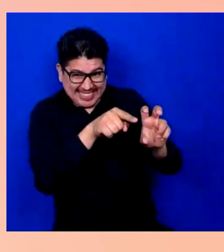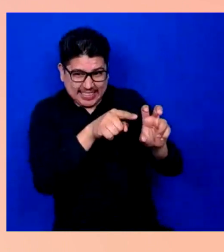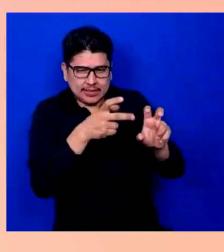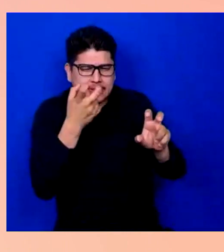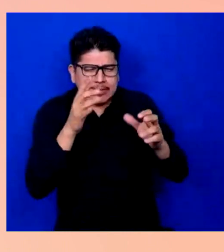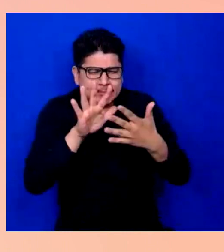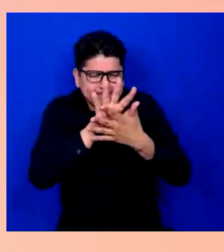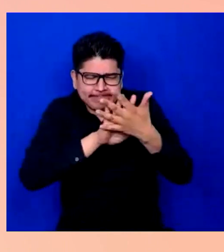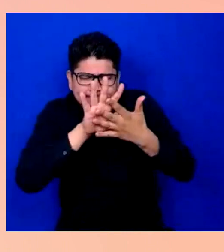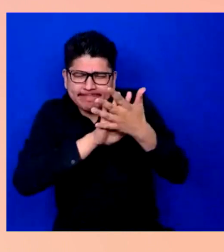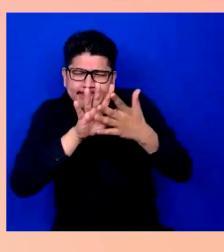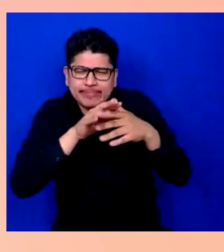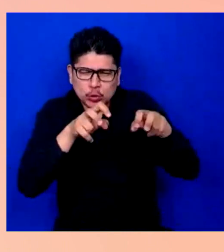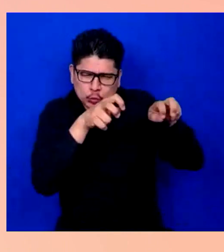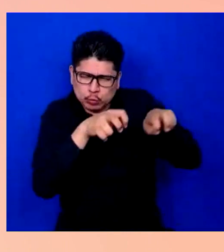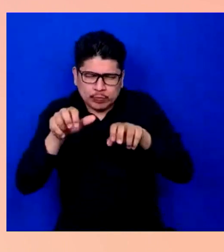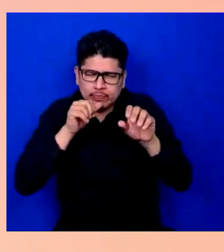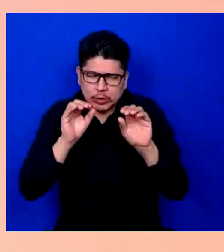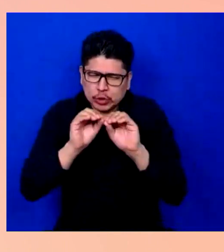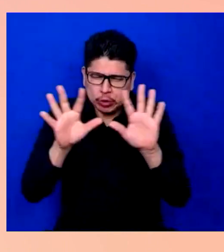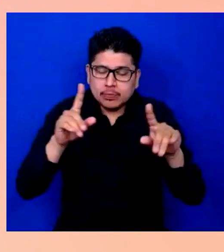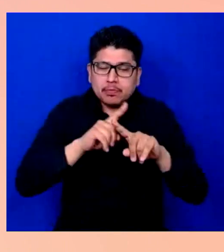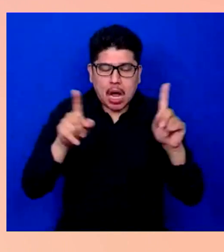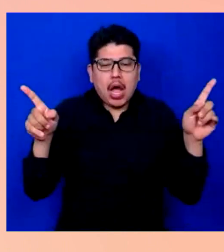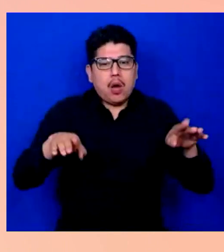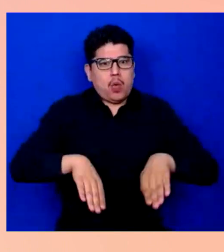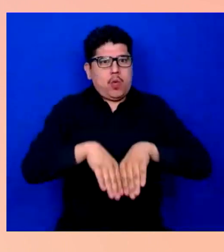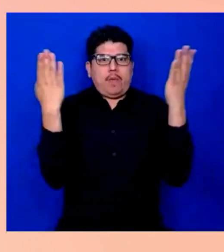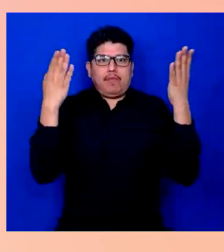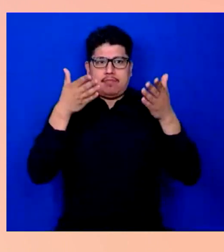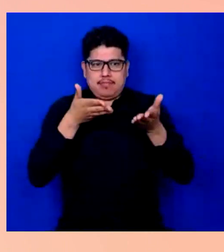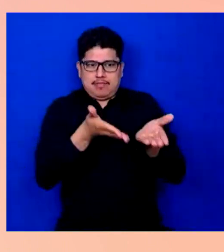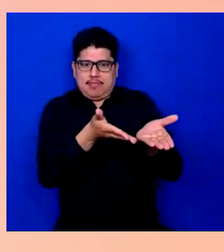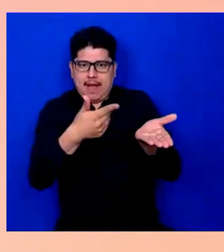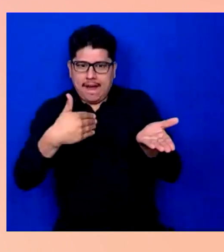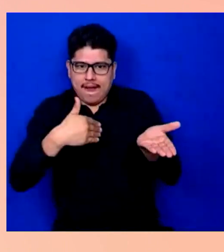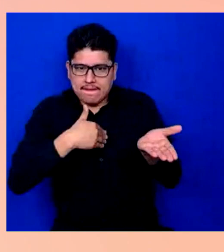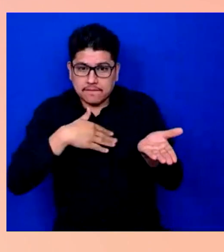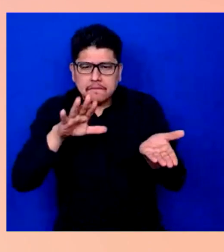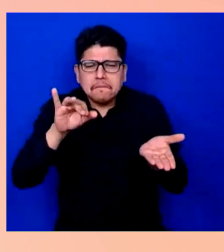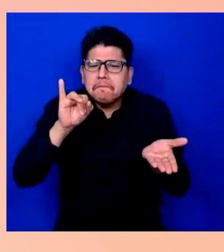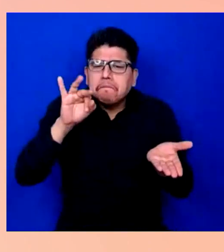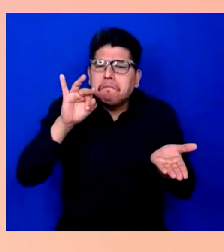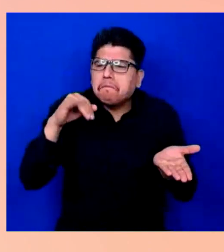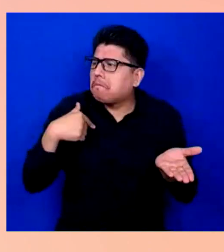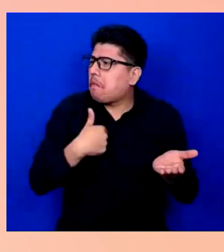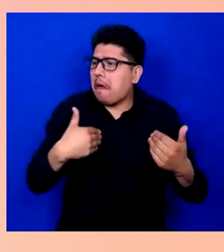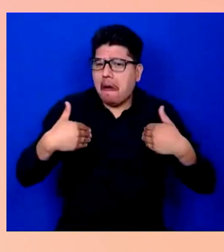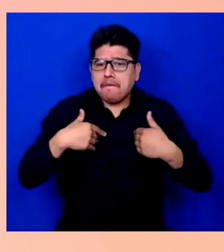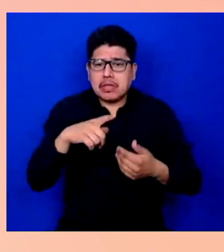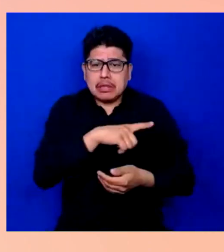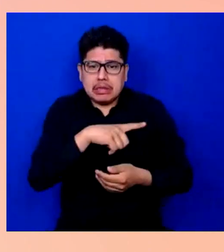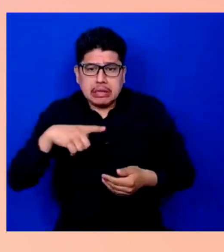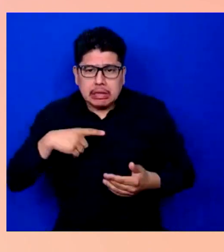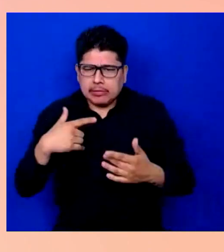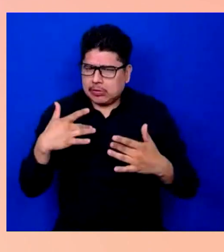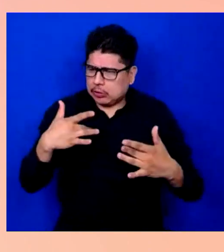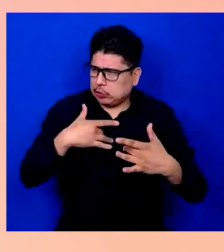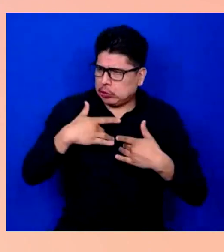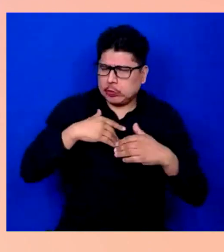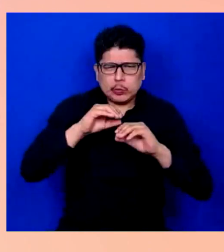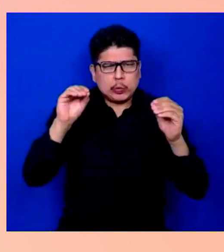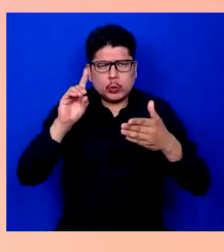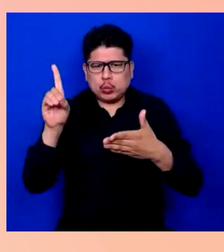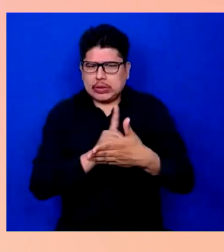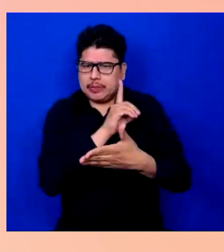labor market. But even if we have a legislation concerning non-discrimination in employment, the